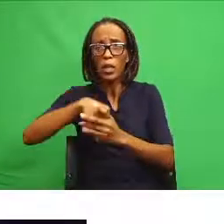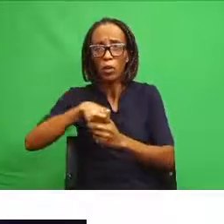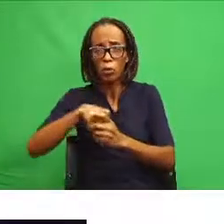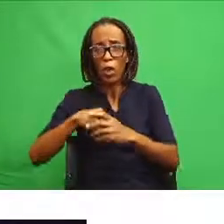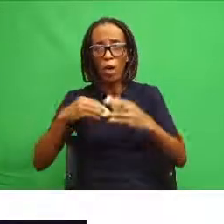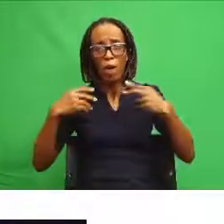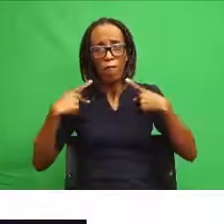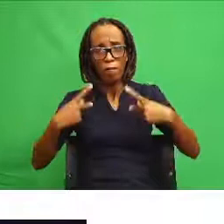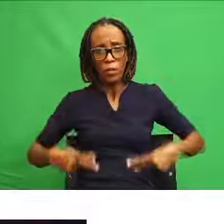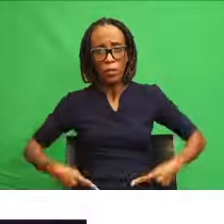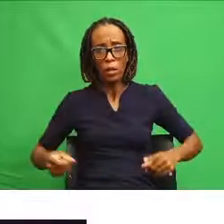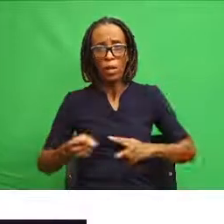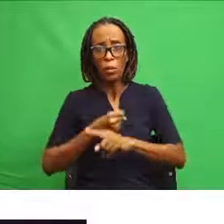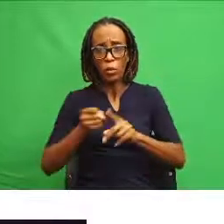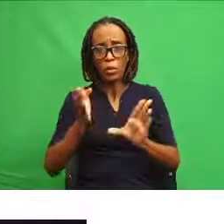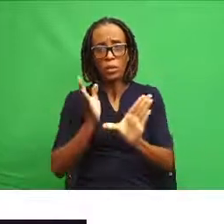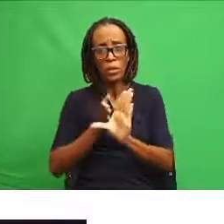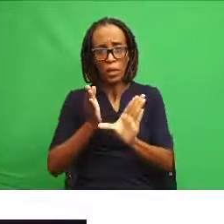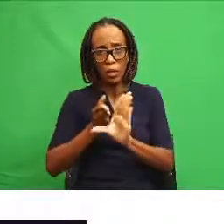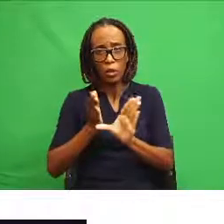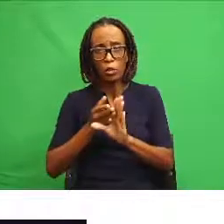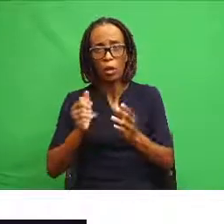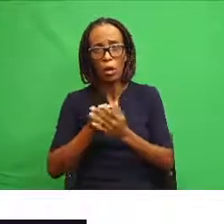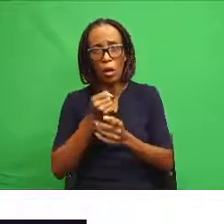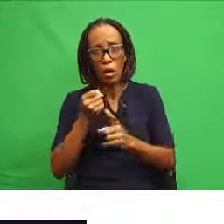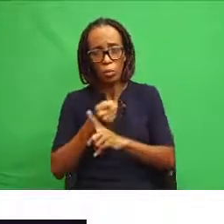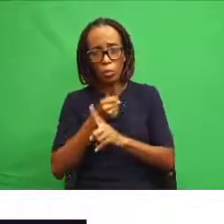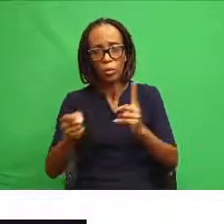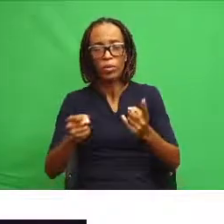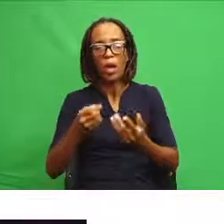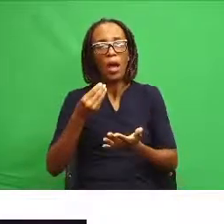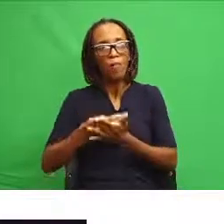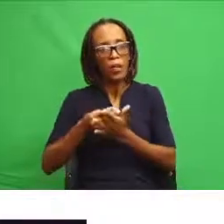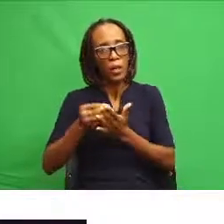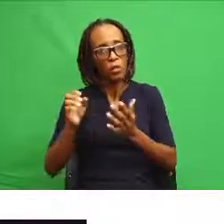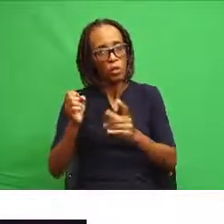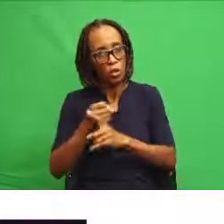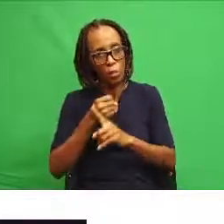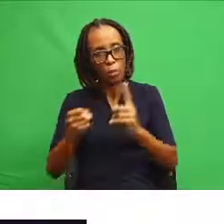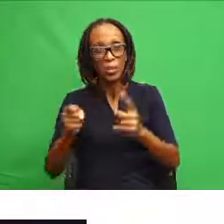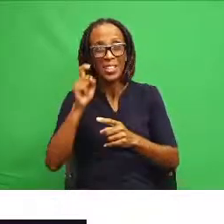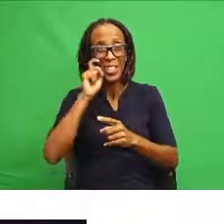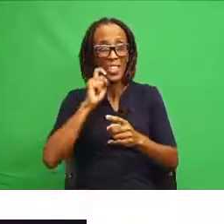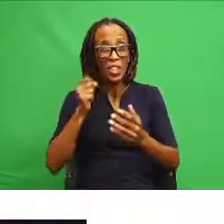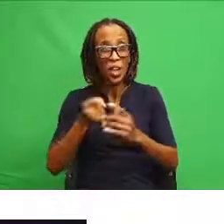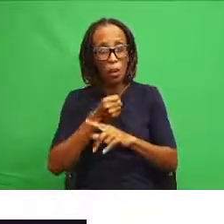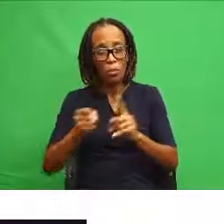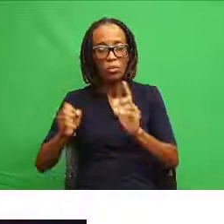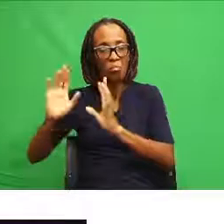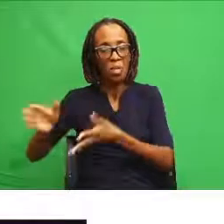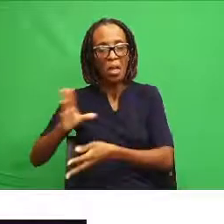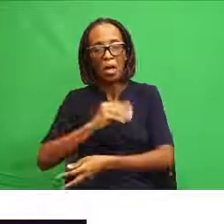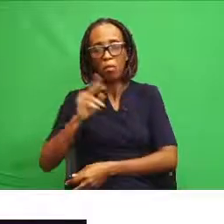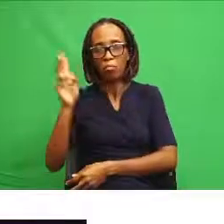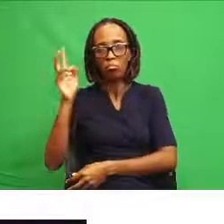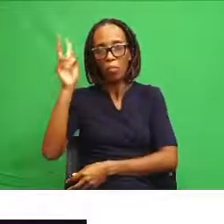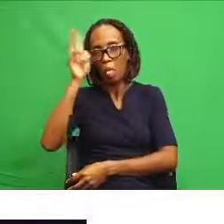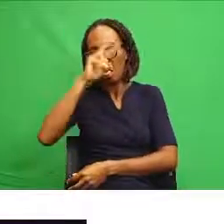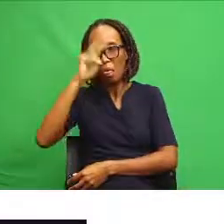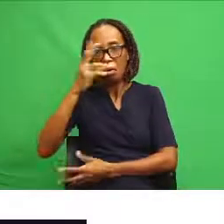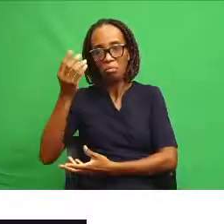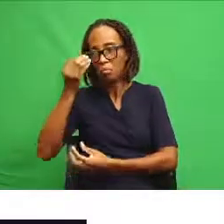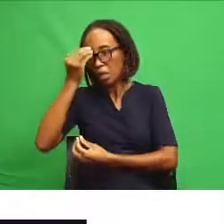and emotional abuse, financial abuse, sexual abuse, abandonment, and neglect. As